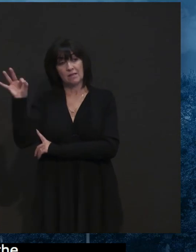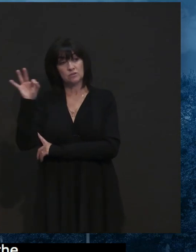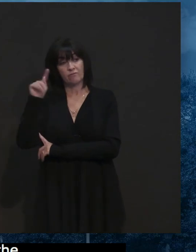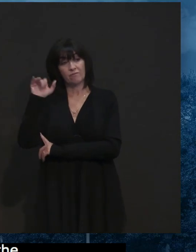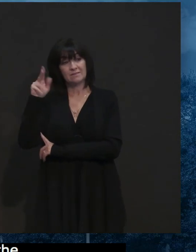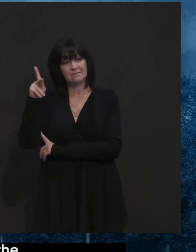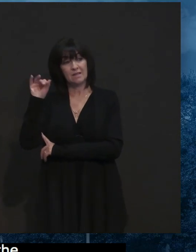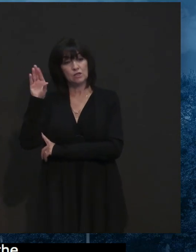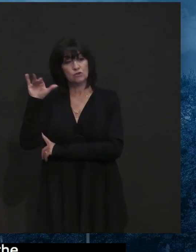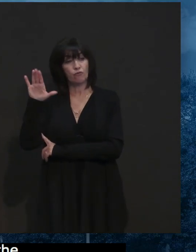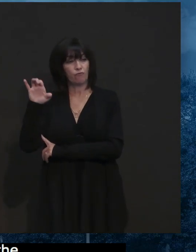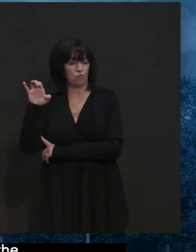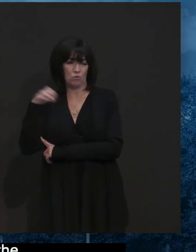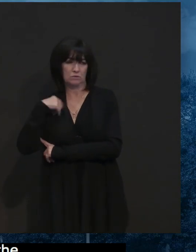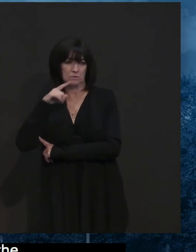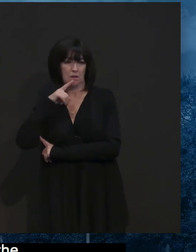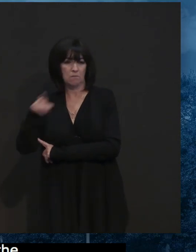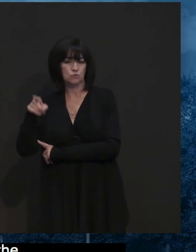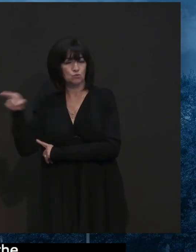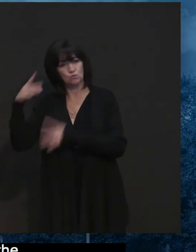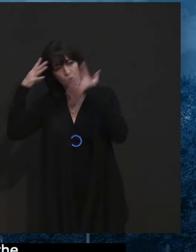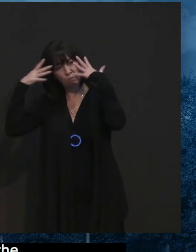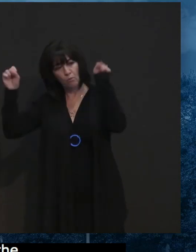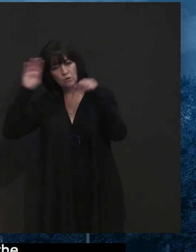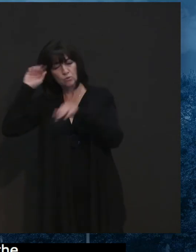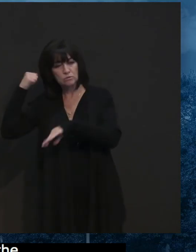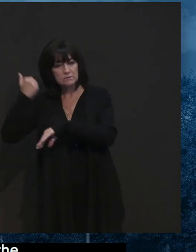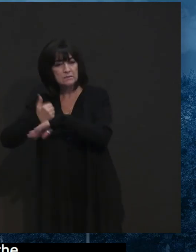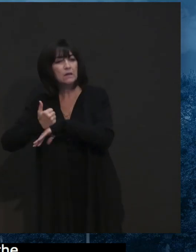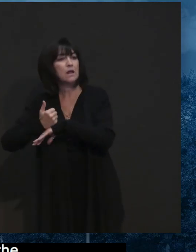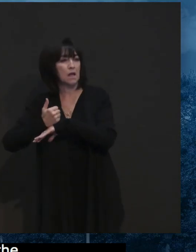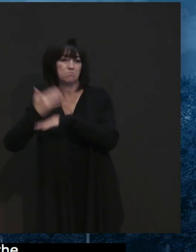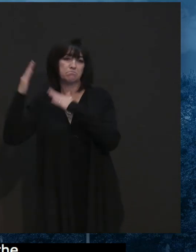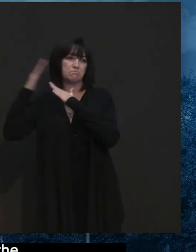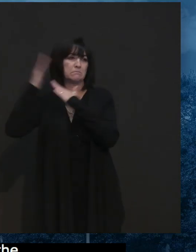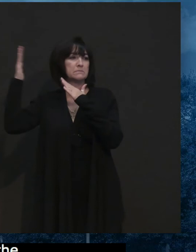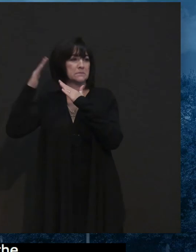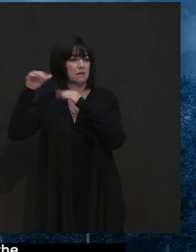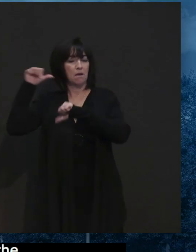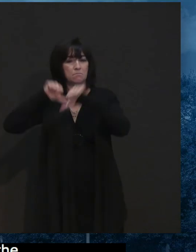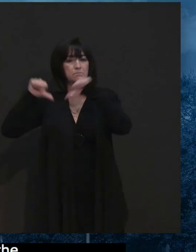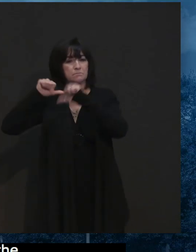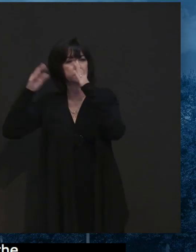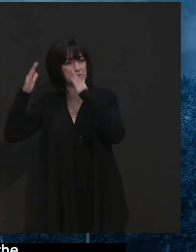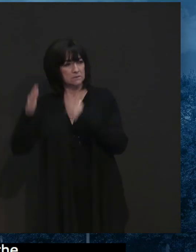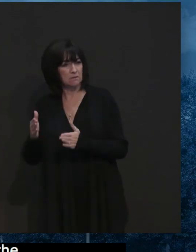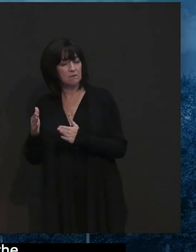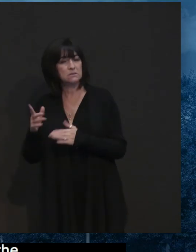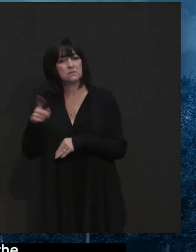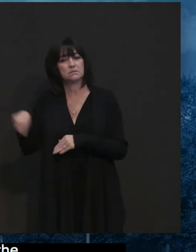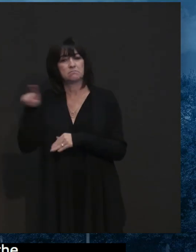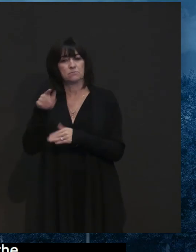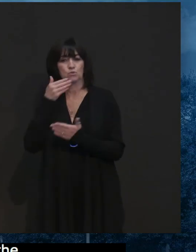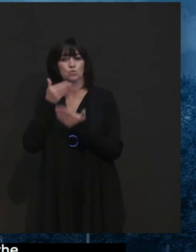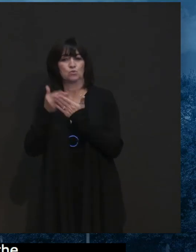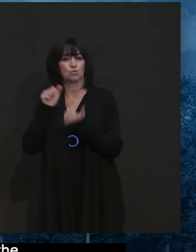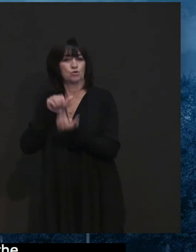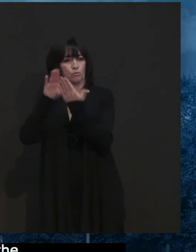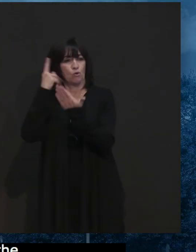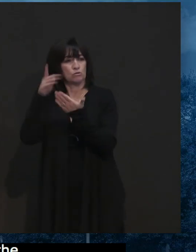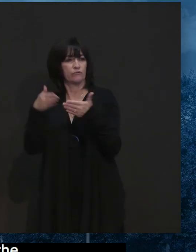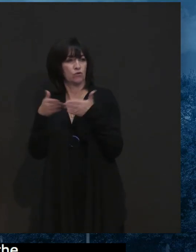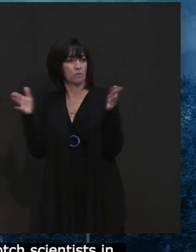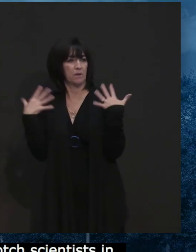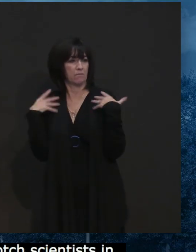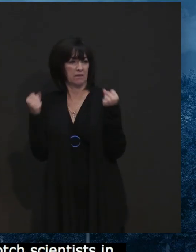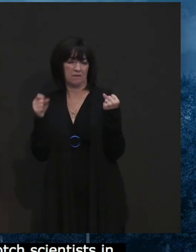really top-notch scientists in charge, representing different approaches to public health. I think that's going to be great and